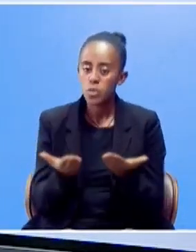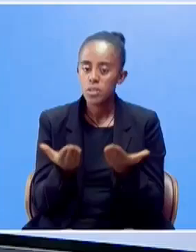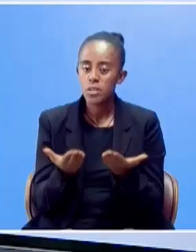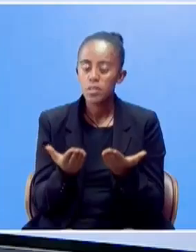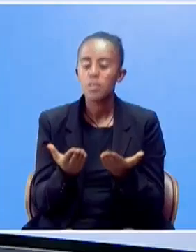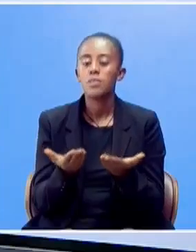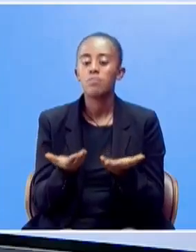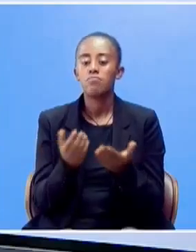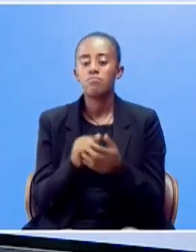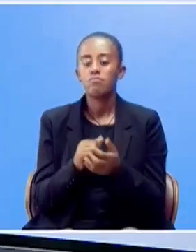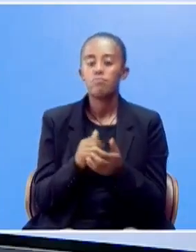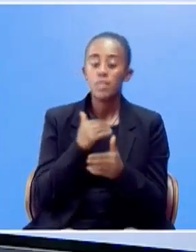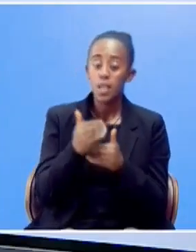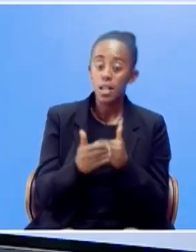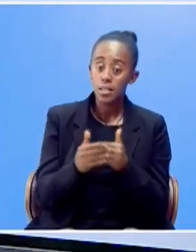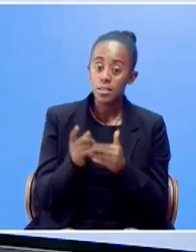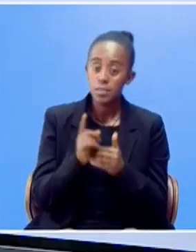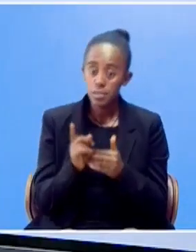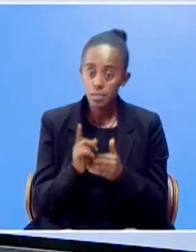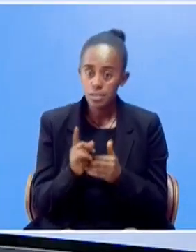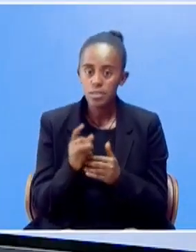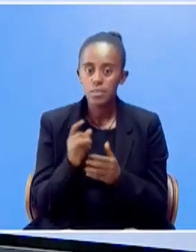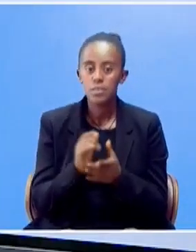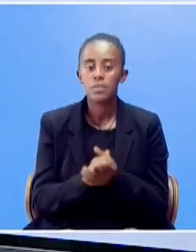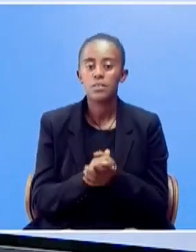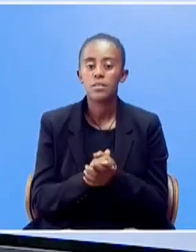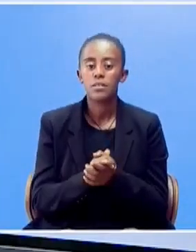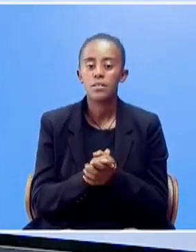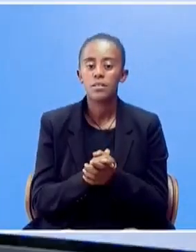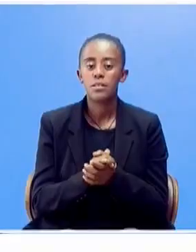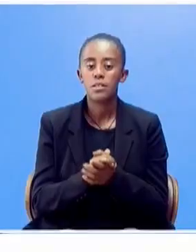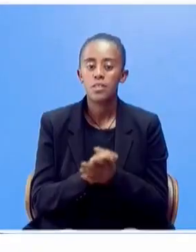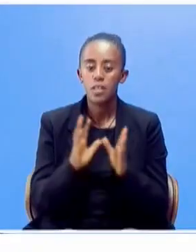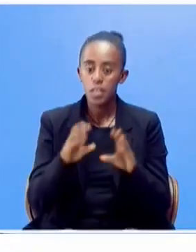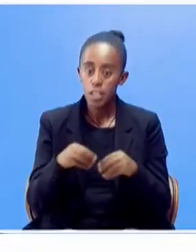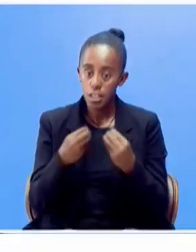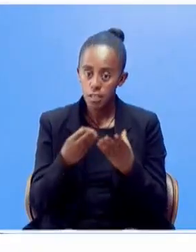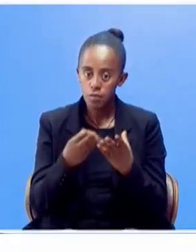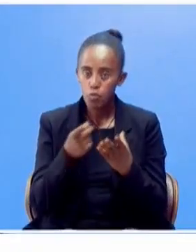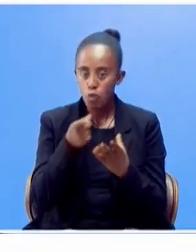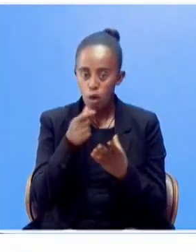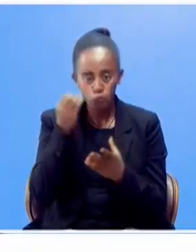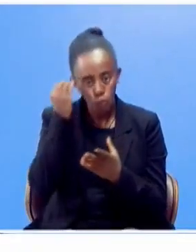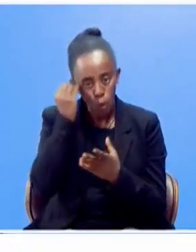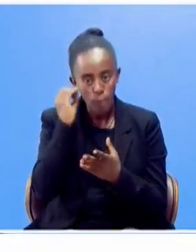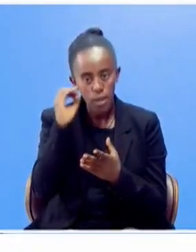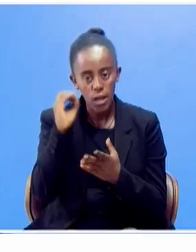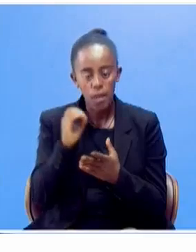the next step for this one is what? Giving opinion.